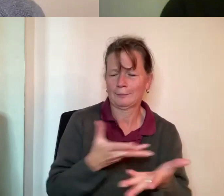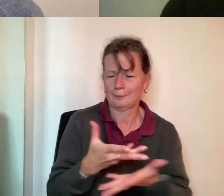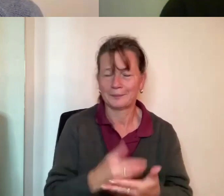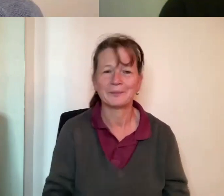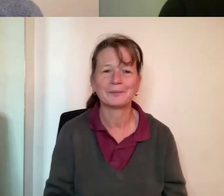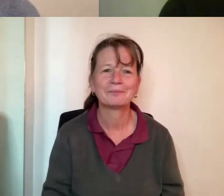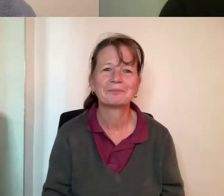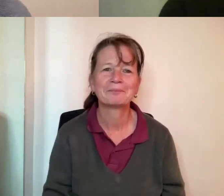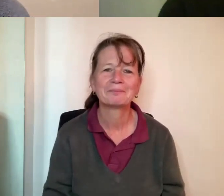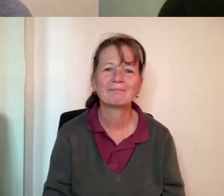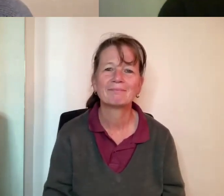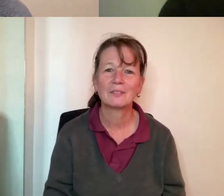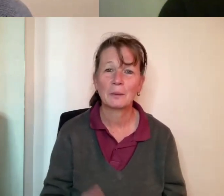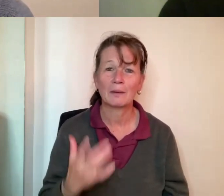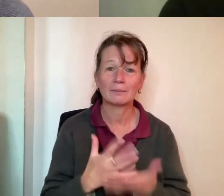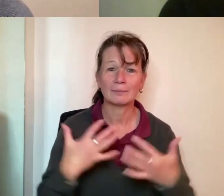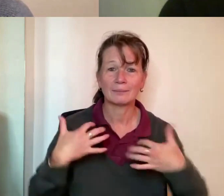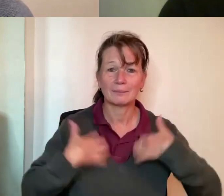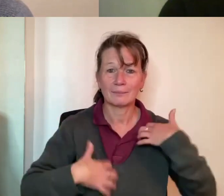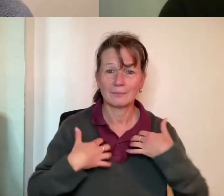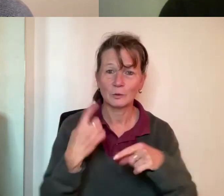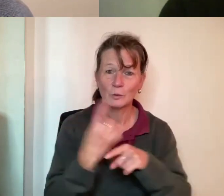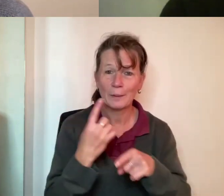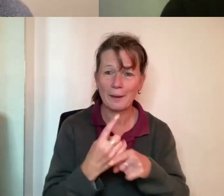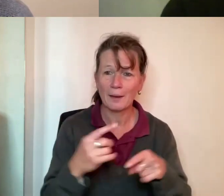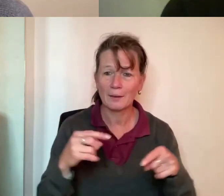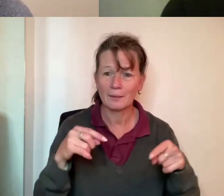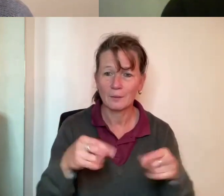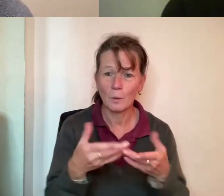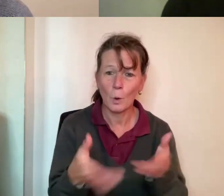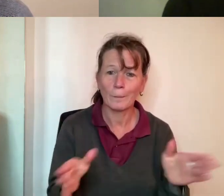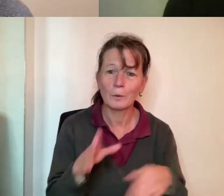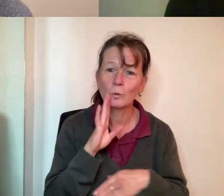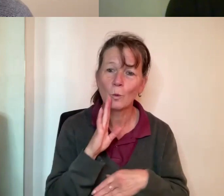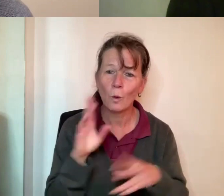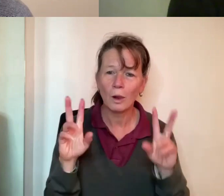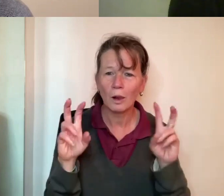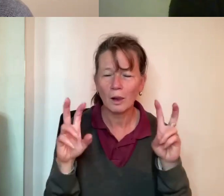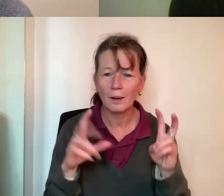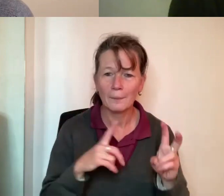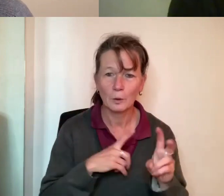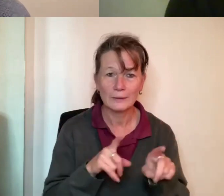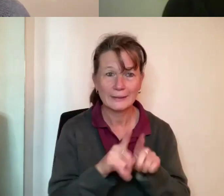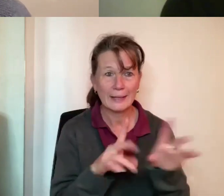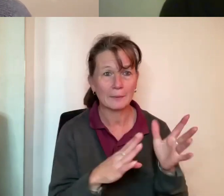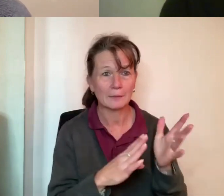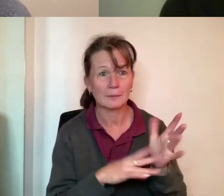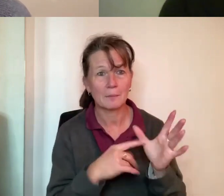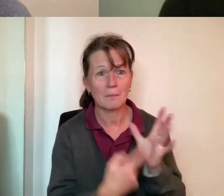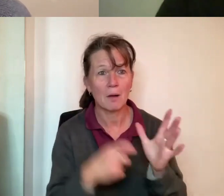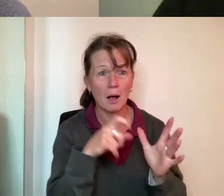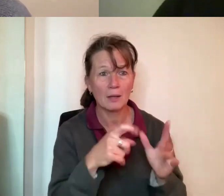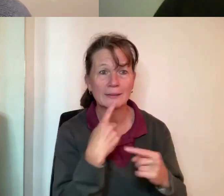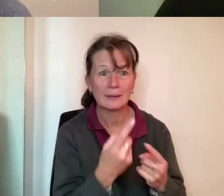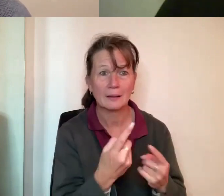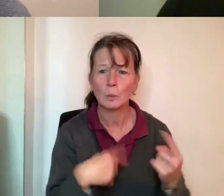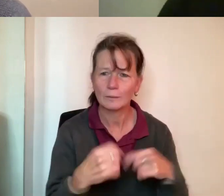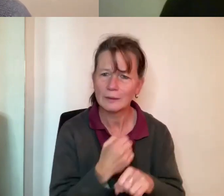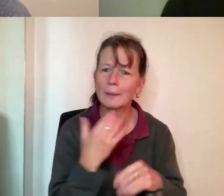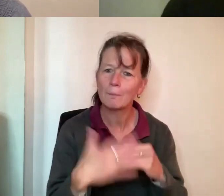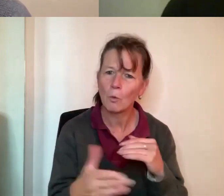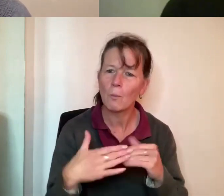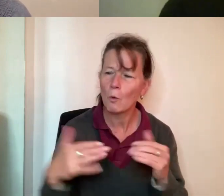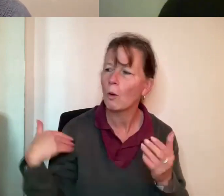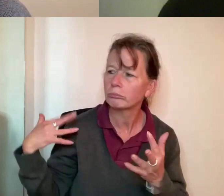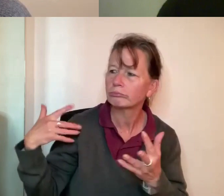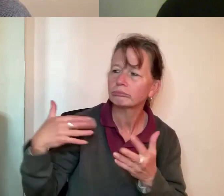And yeah, I'm really excited about talking about open calls because, as Mark says, it's something that we've done more and more